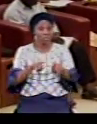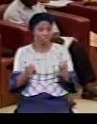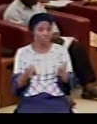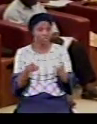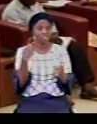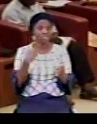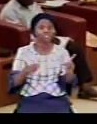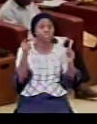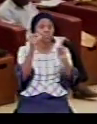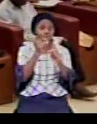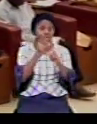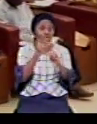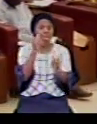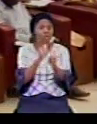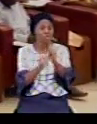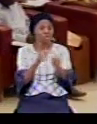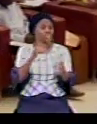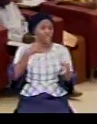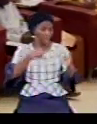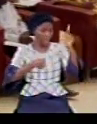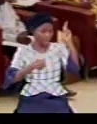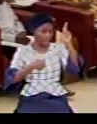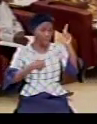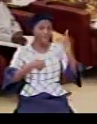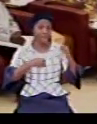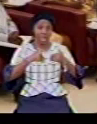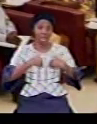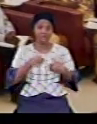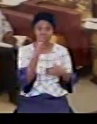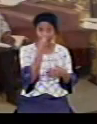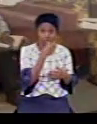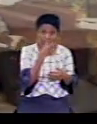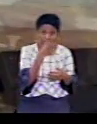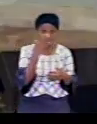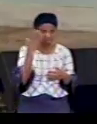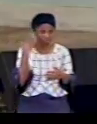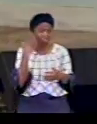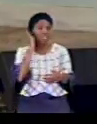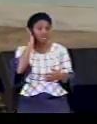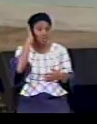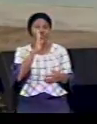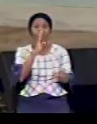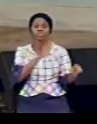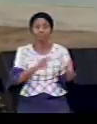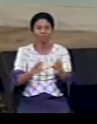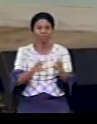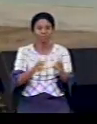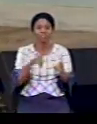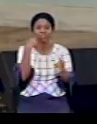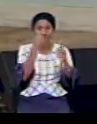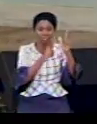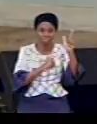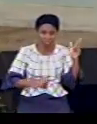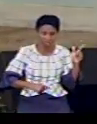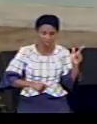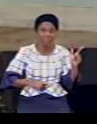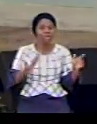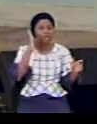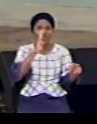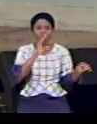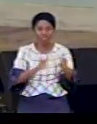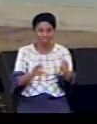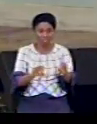But the word which I have spoken shall be done, shall be